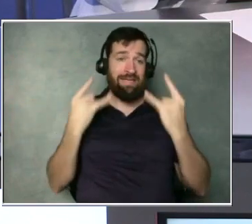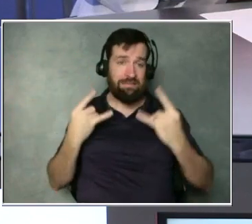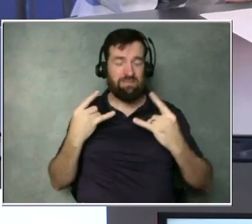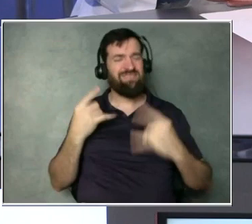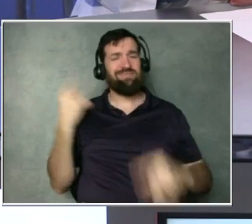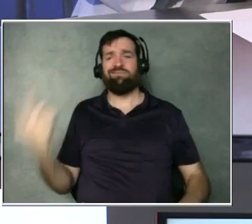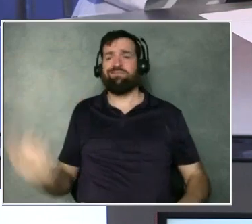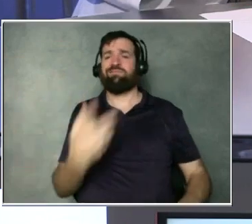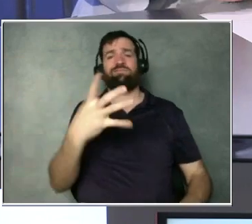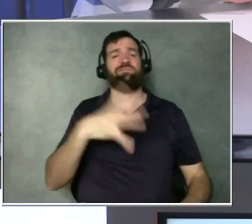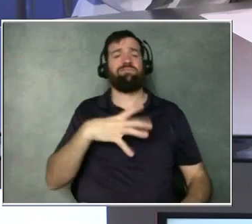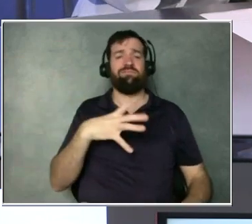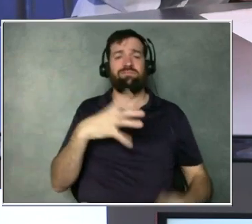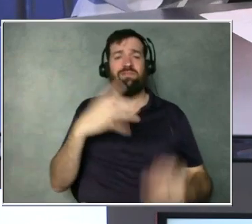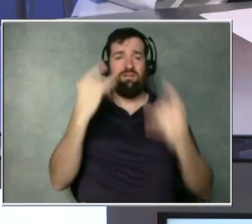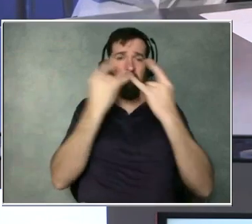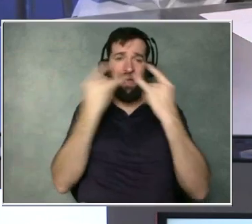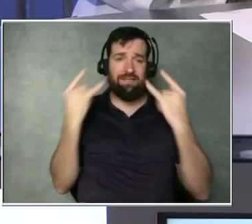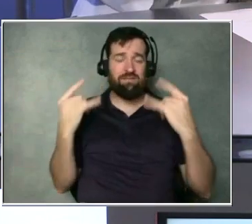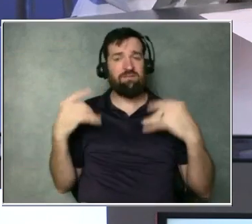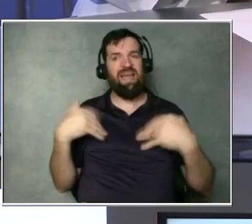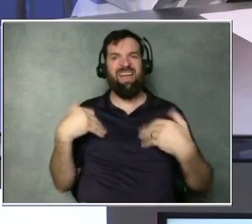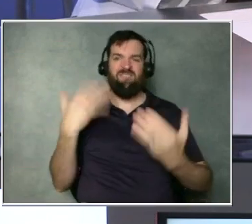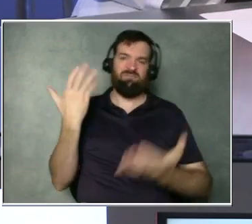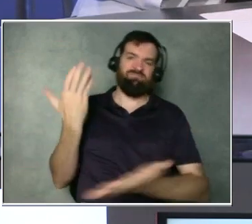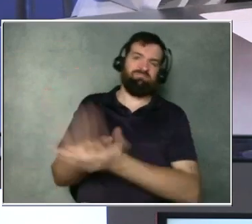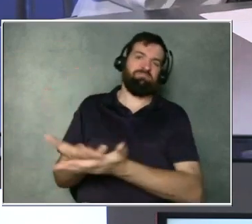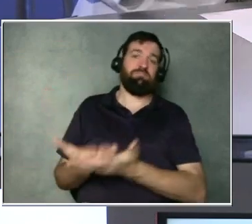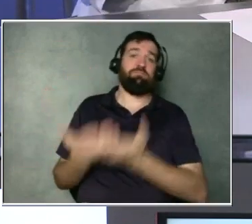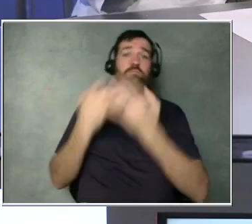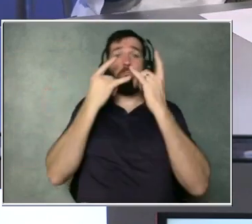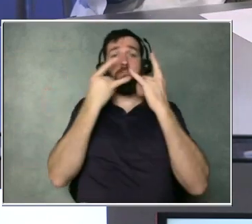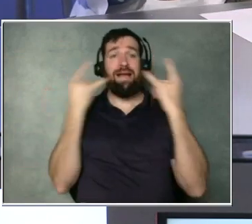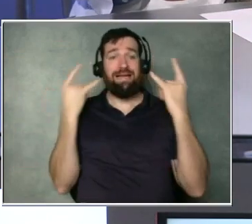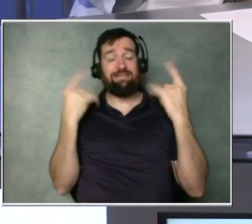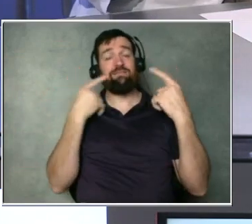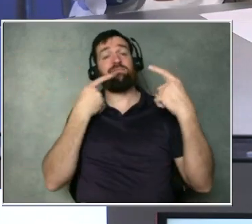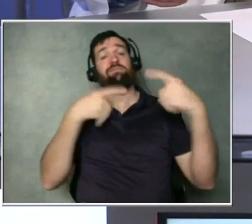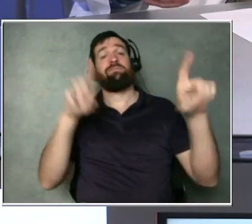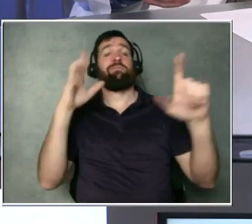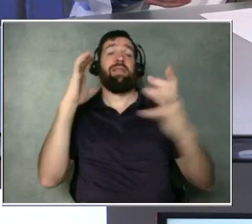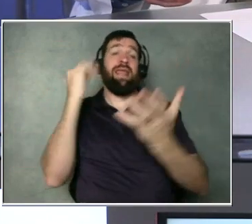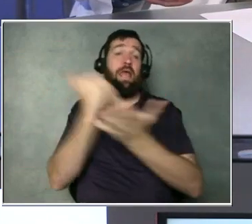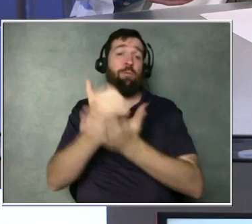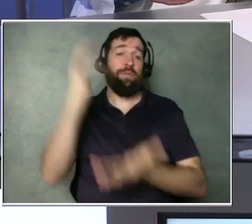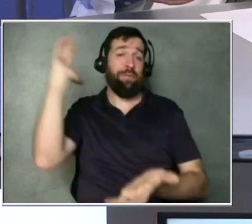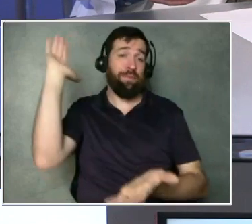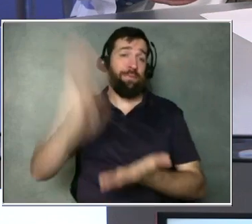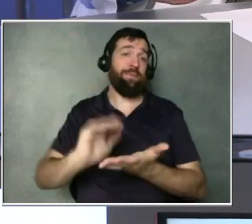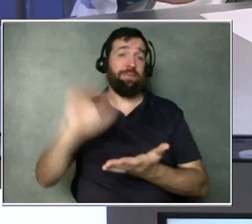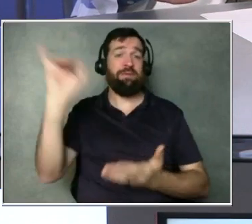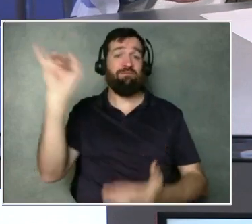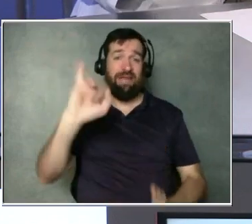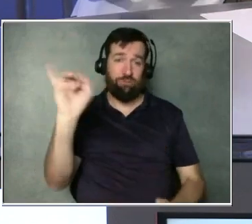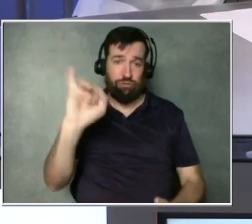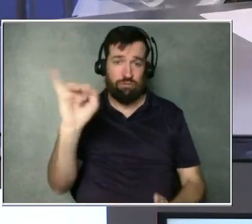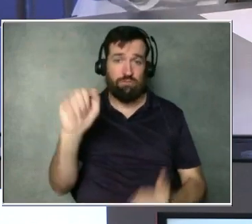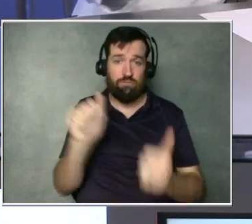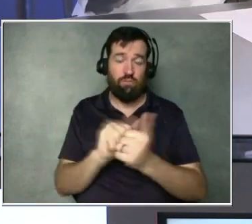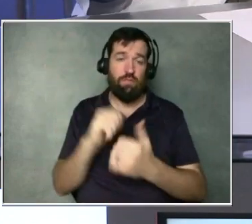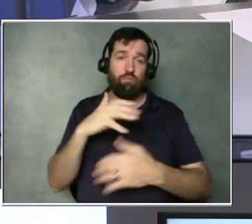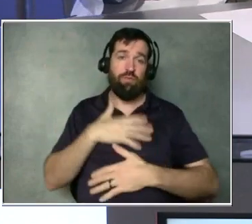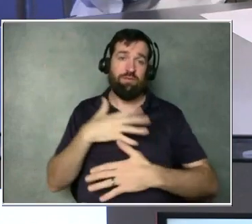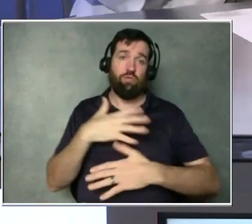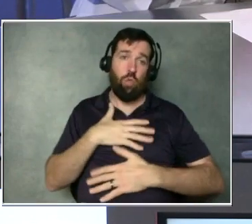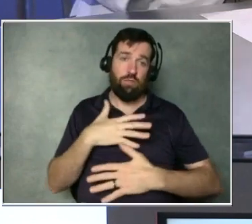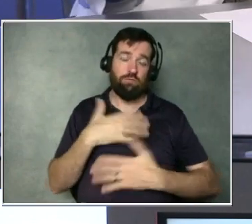mask. We have good definitive proof that mask wearing does help reduce your risk of getting infected with these respiratory viruses, even